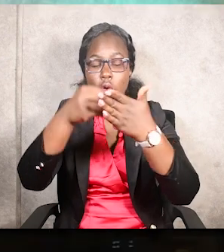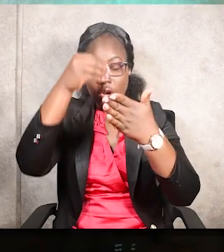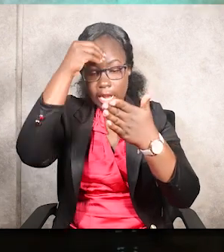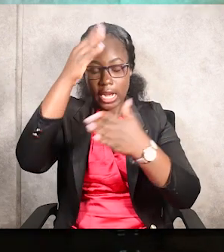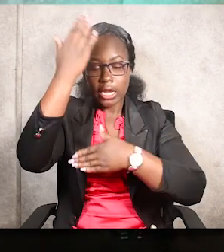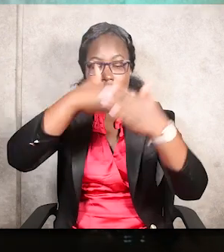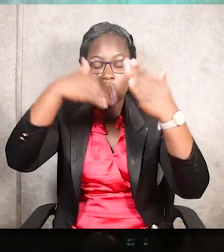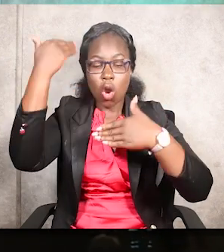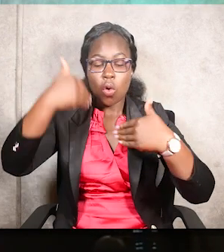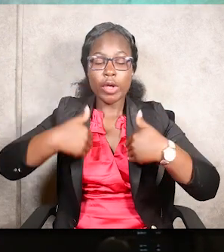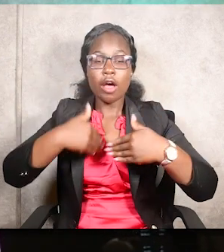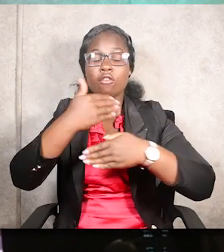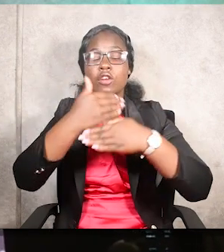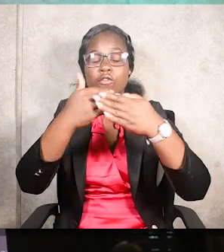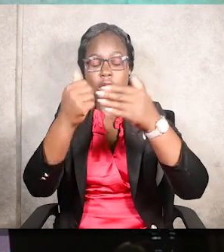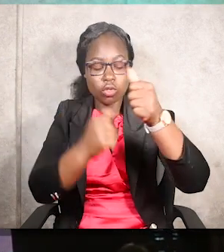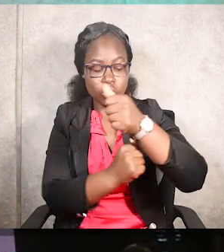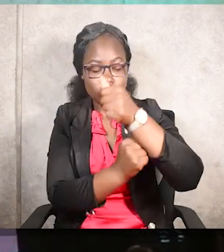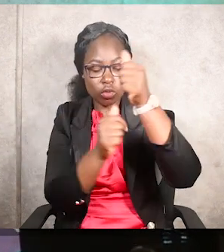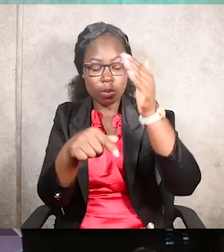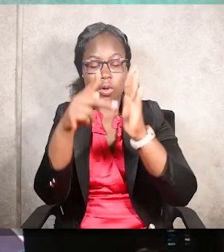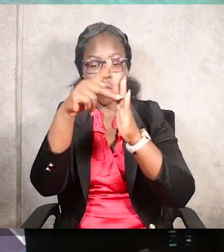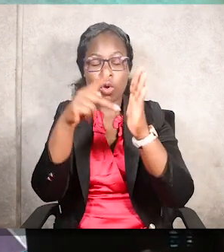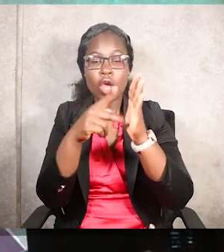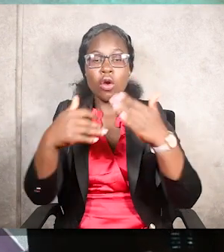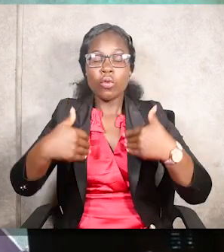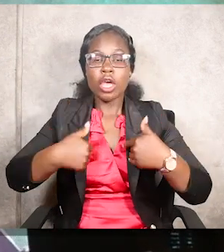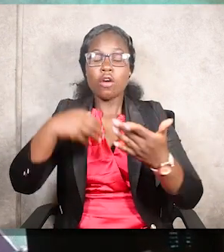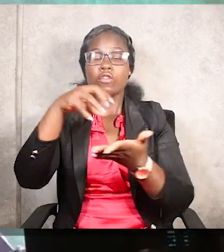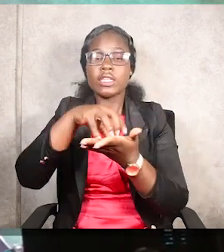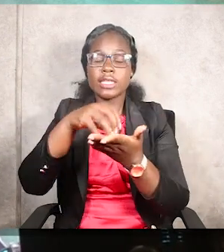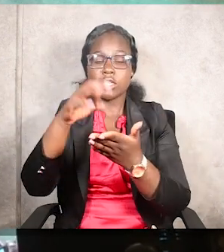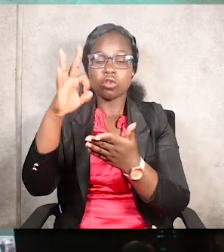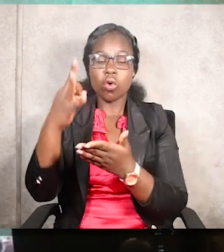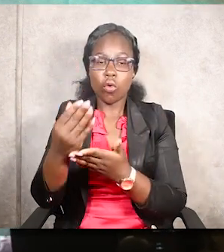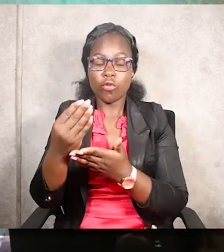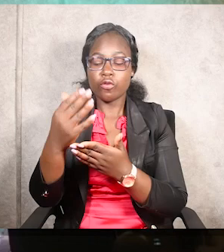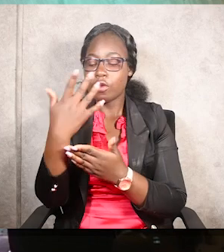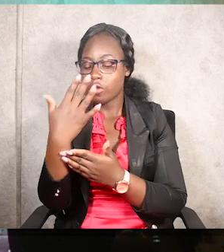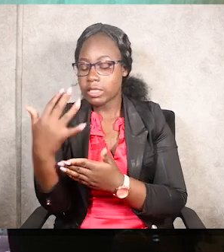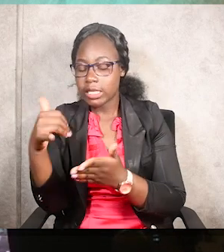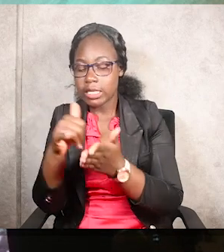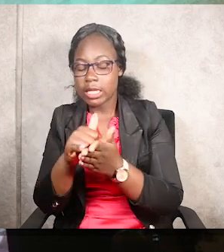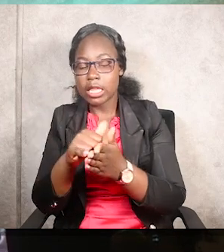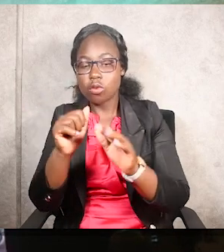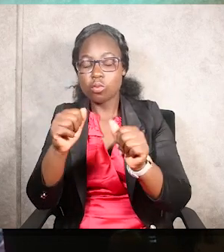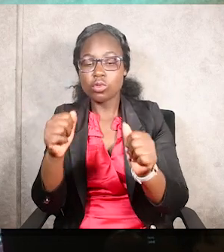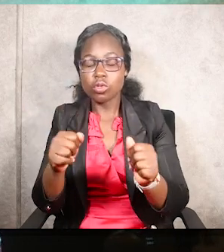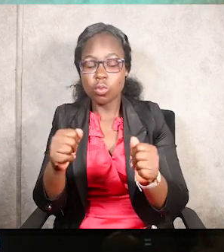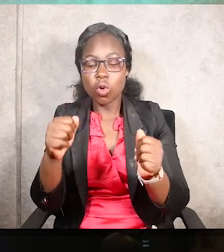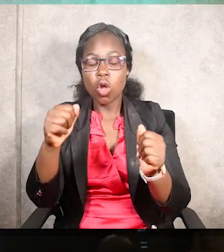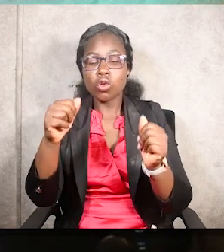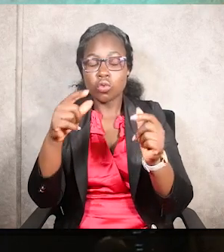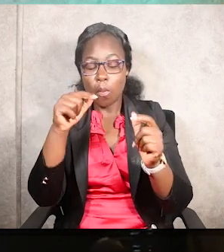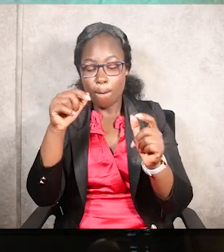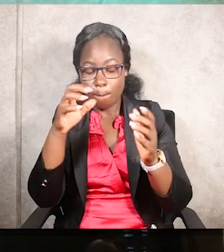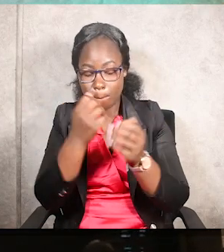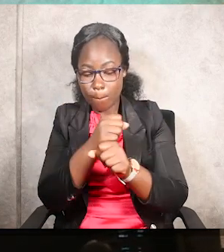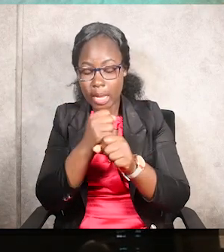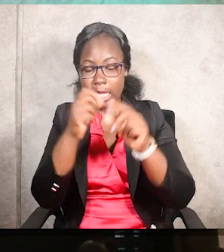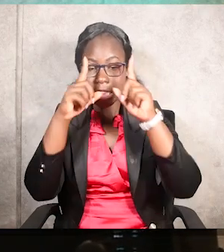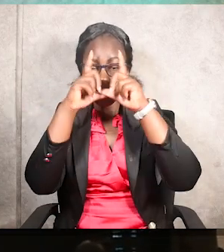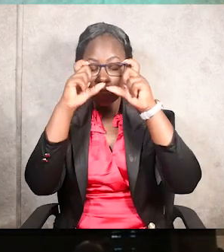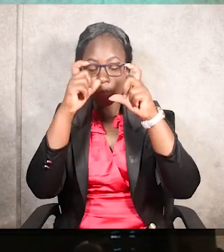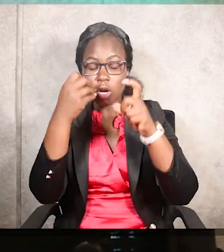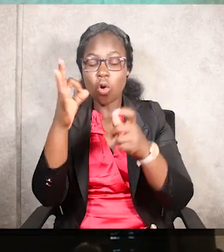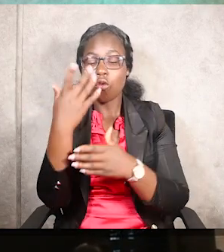infrastructure to support this project. We have the state-of-the-art facilities that enable audiovisual recording of the